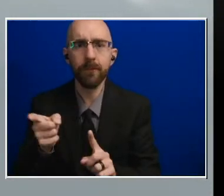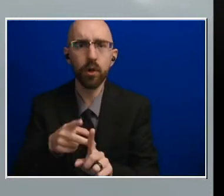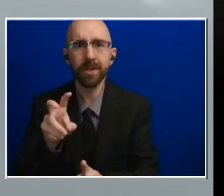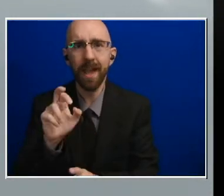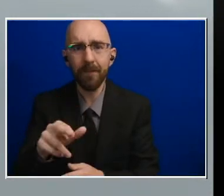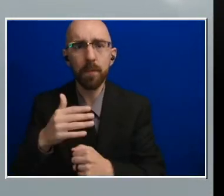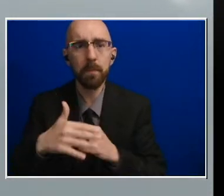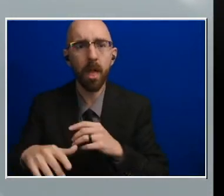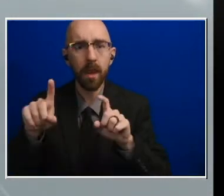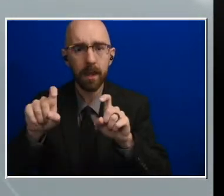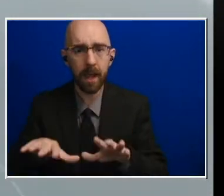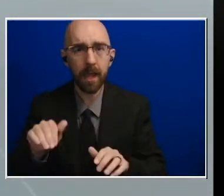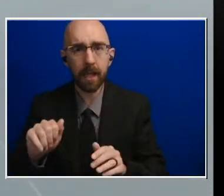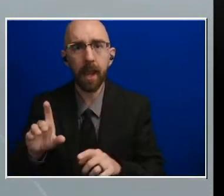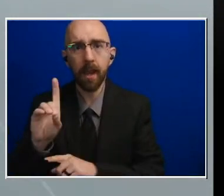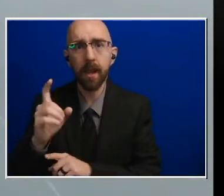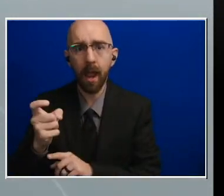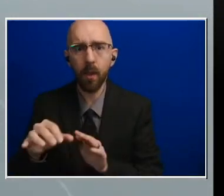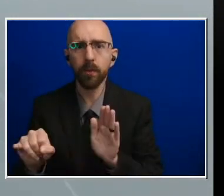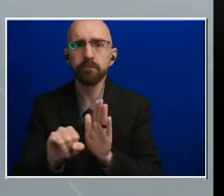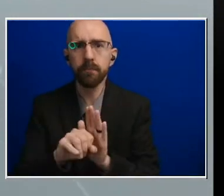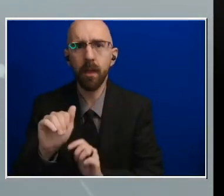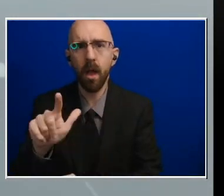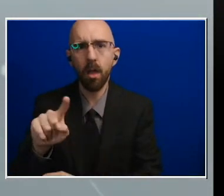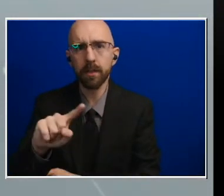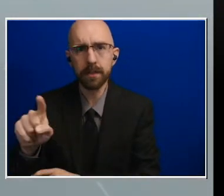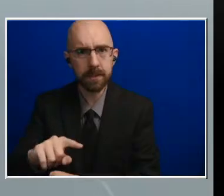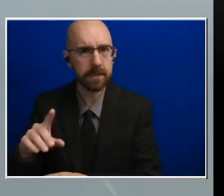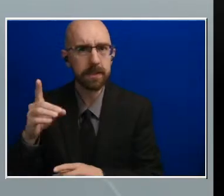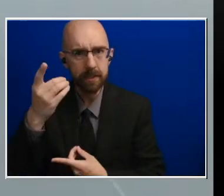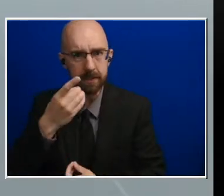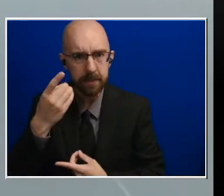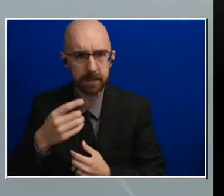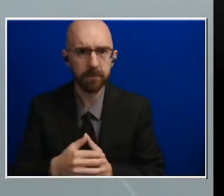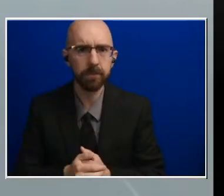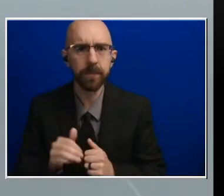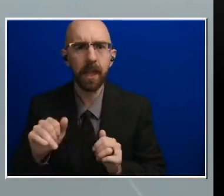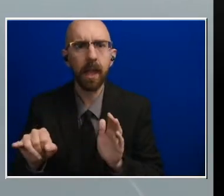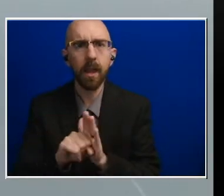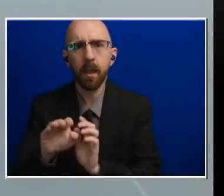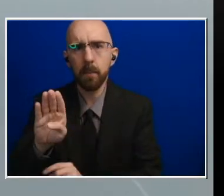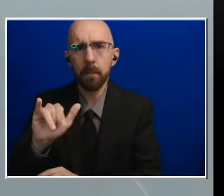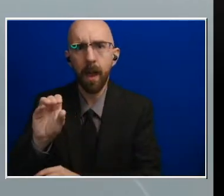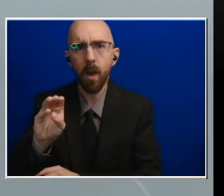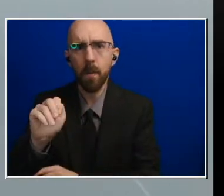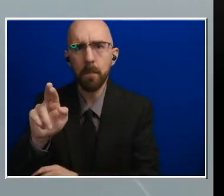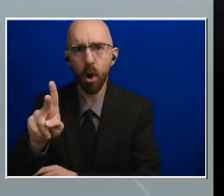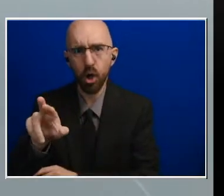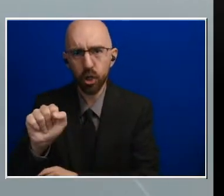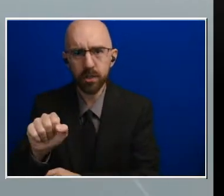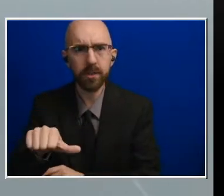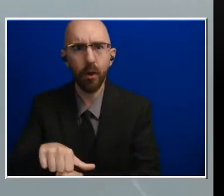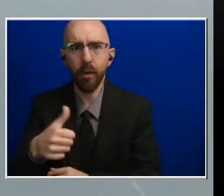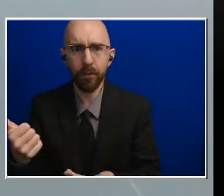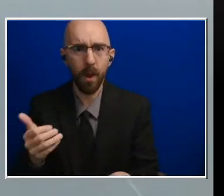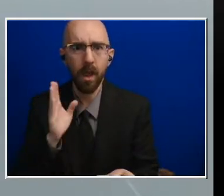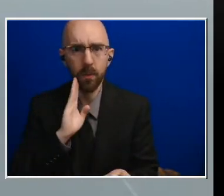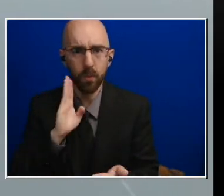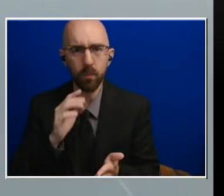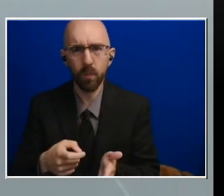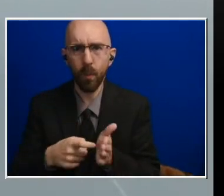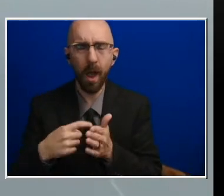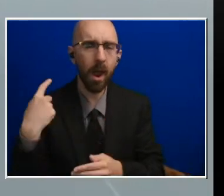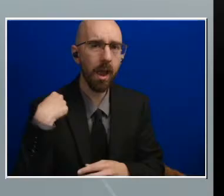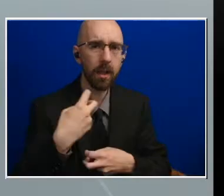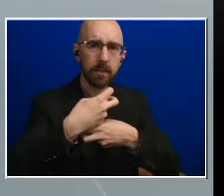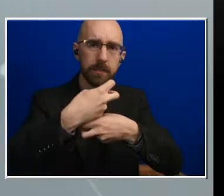test that can help diagnose Alzheimer's disease. It can detect biomarkers that otherwise would require a spinal